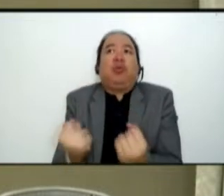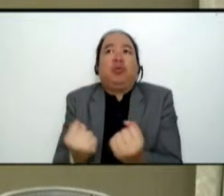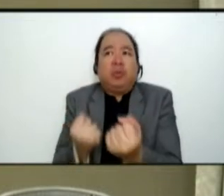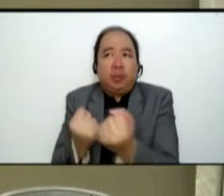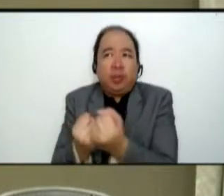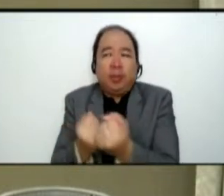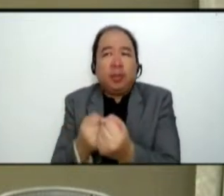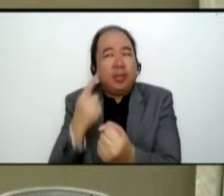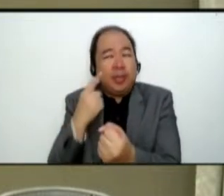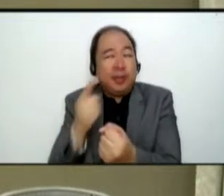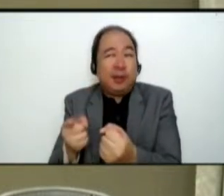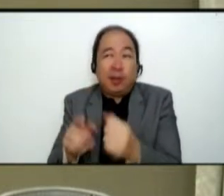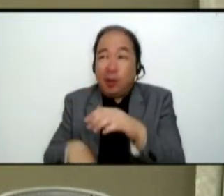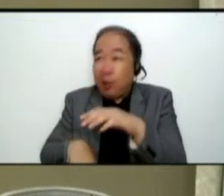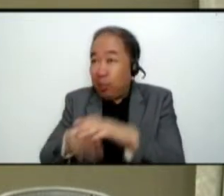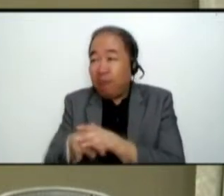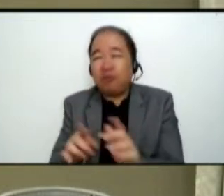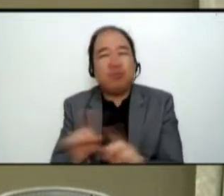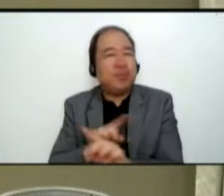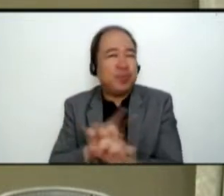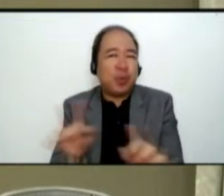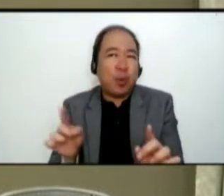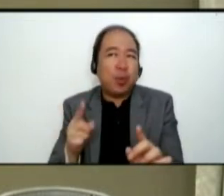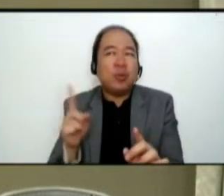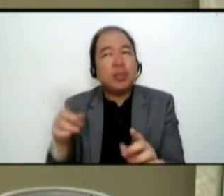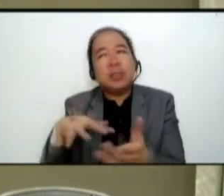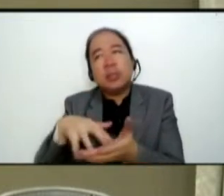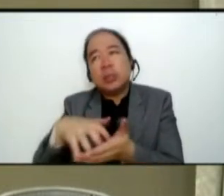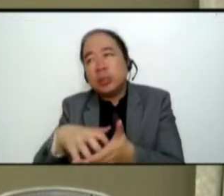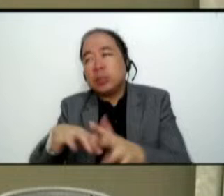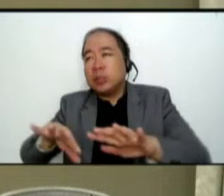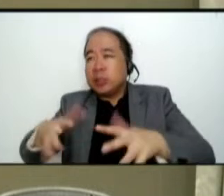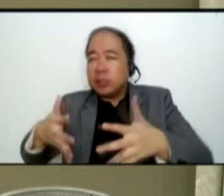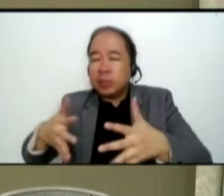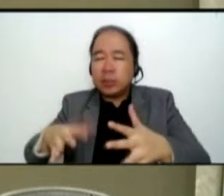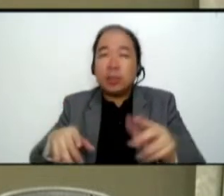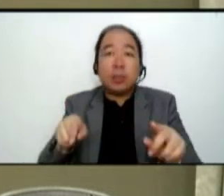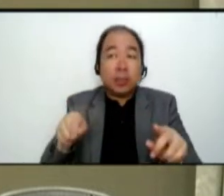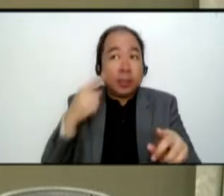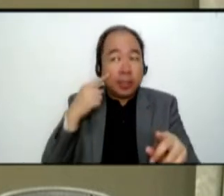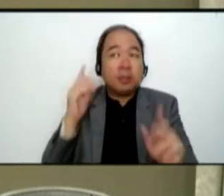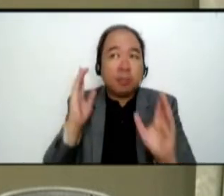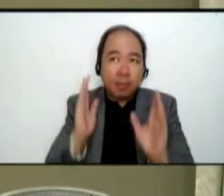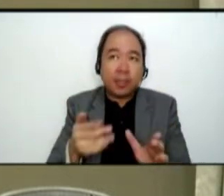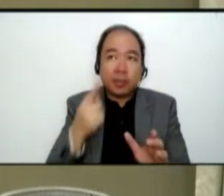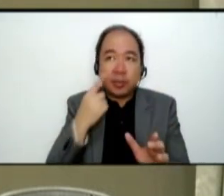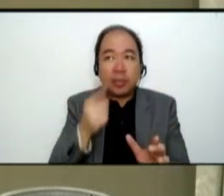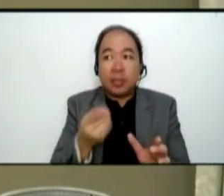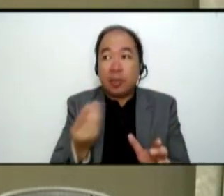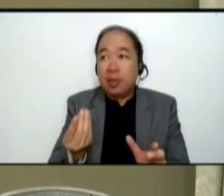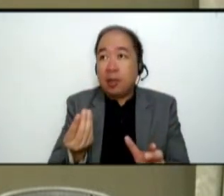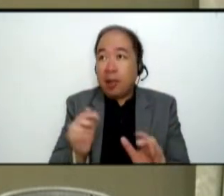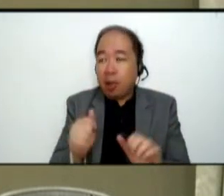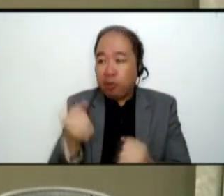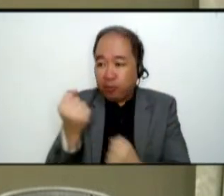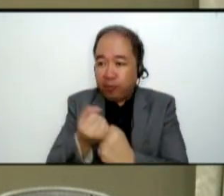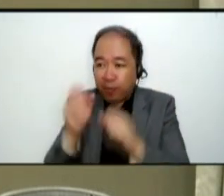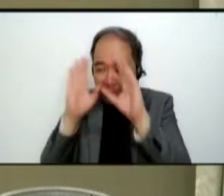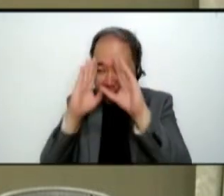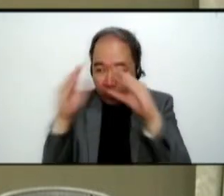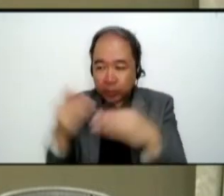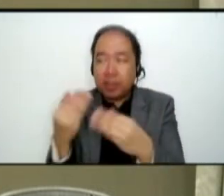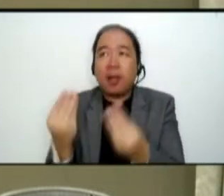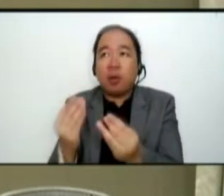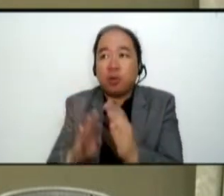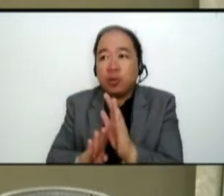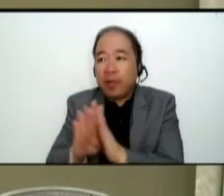And I would argue that that investment needs to happen as we develop the family and nurture the family. And